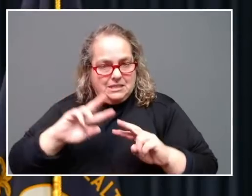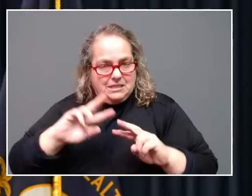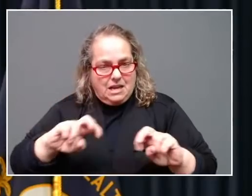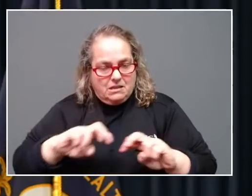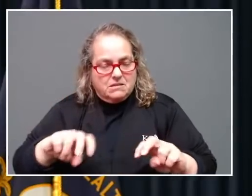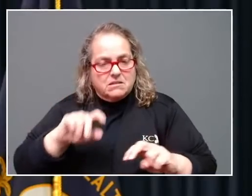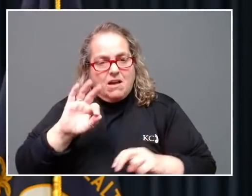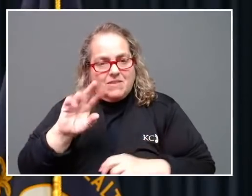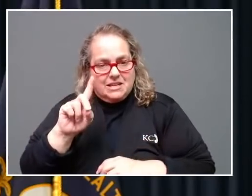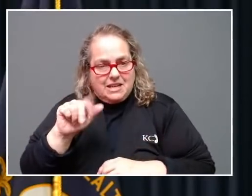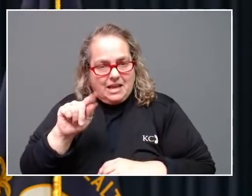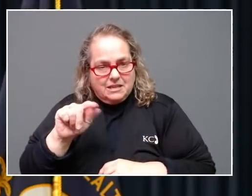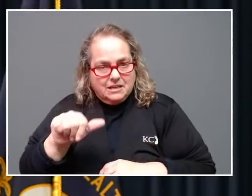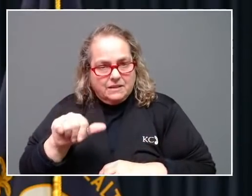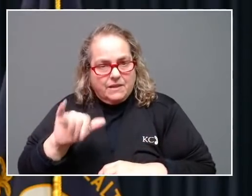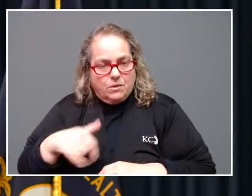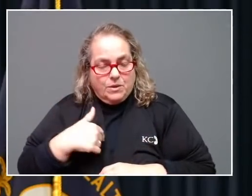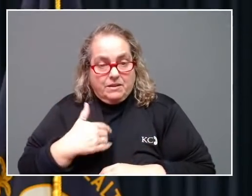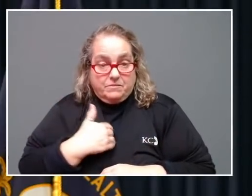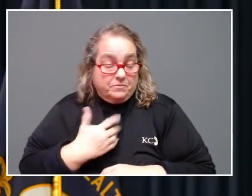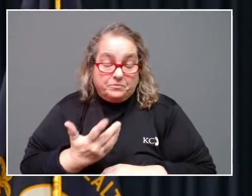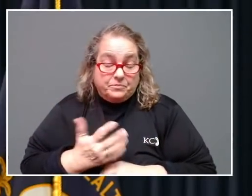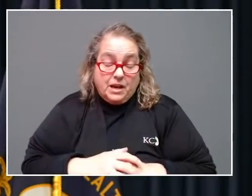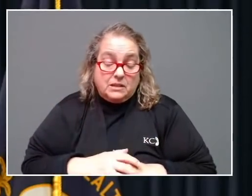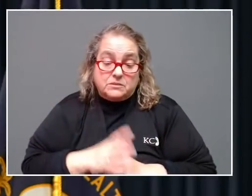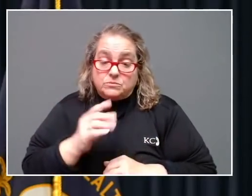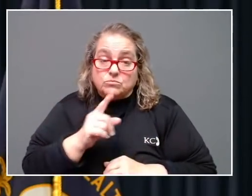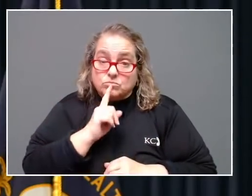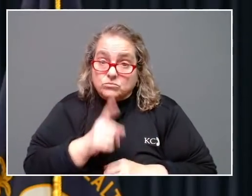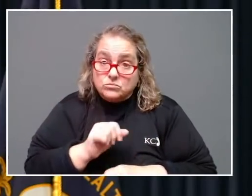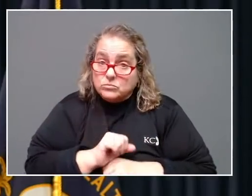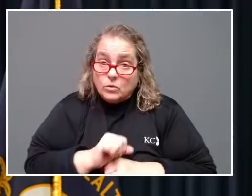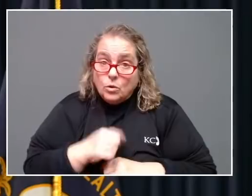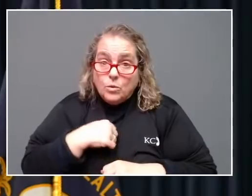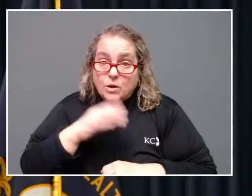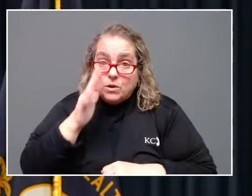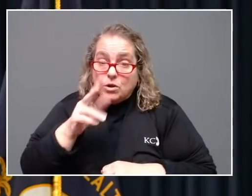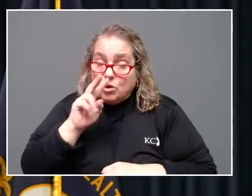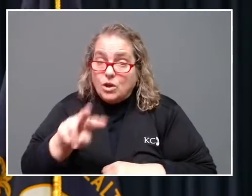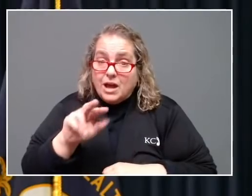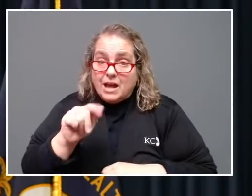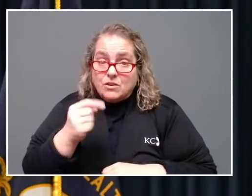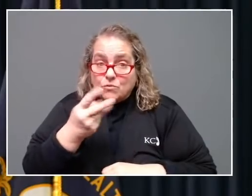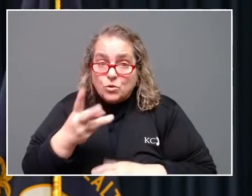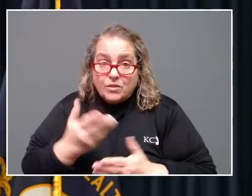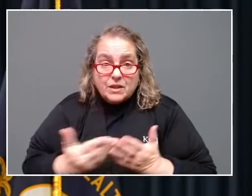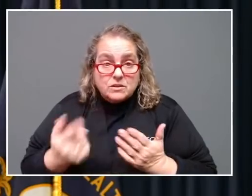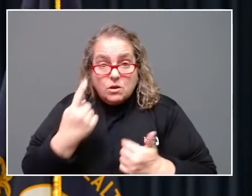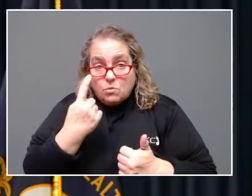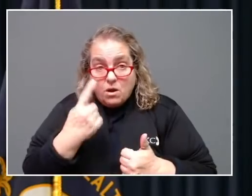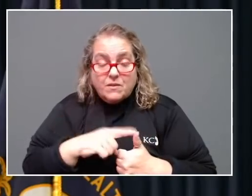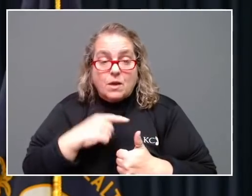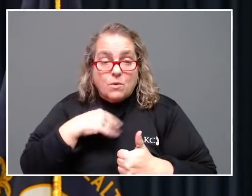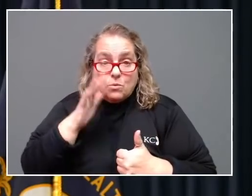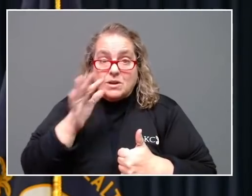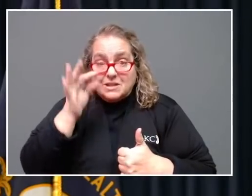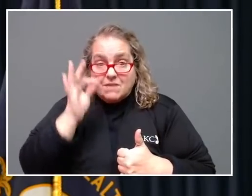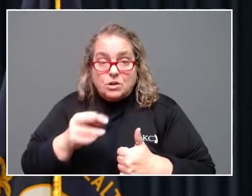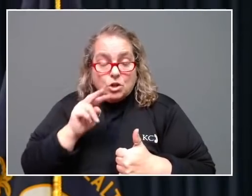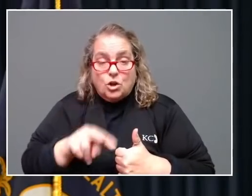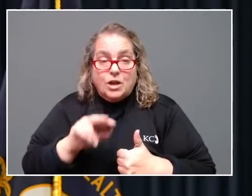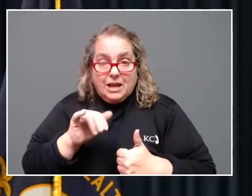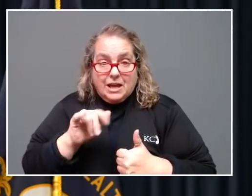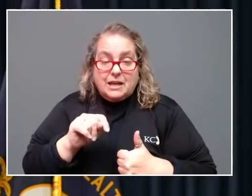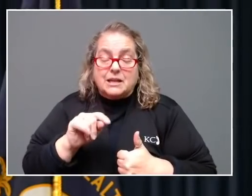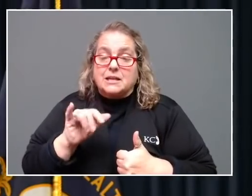data. I think certainly we'll look at a couple things. One that we're definitely looking at is taking our